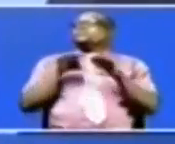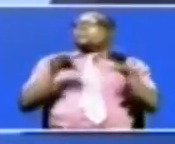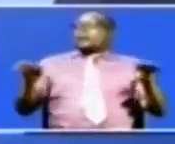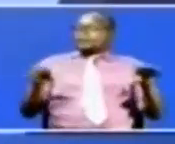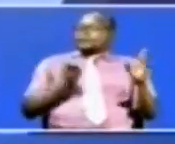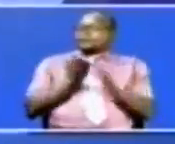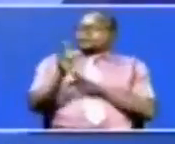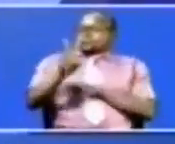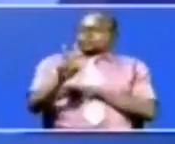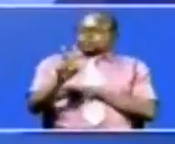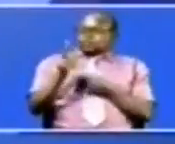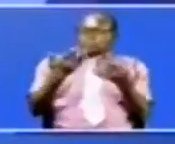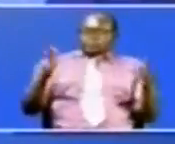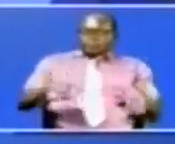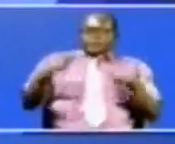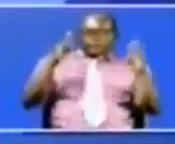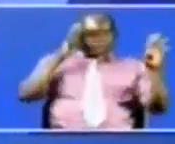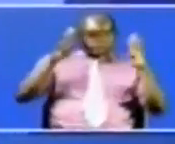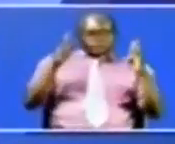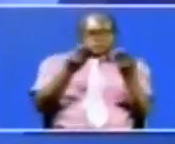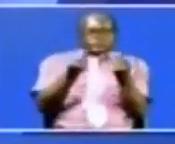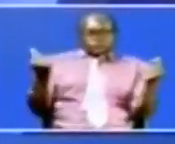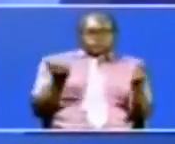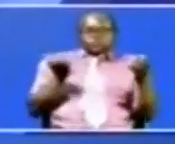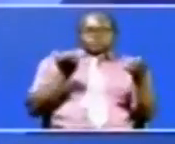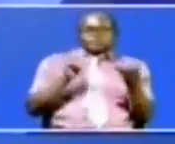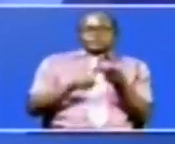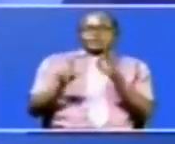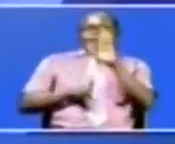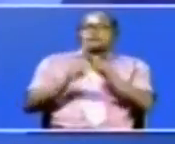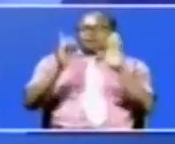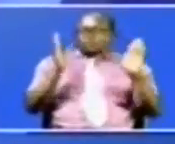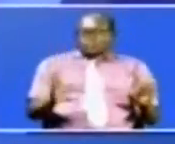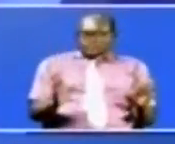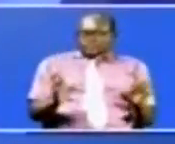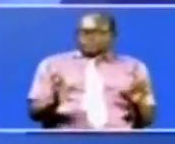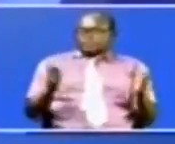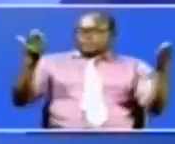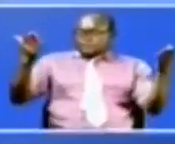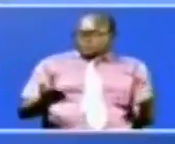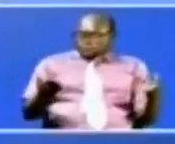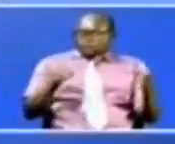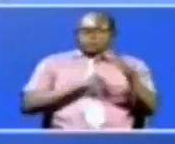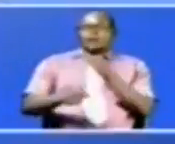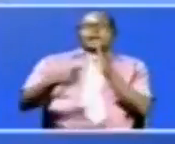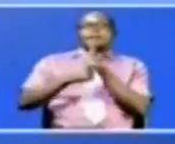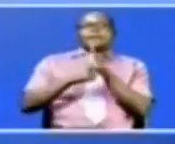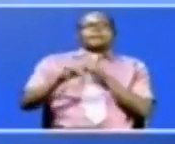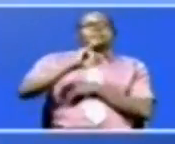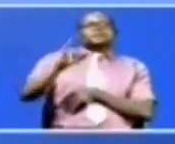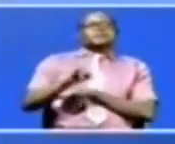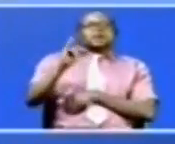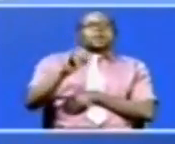revolutionary products that offer innovative solutions to businesses and developers. Introduced under the name Django,